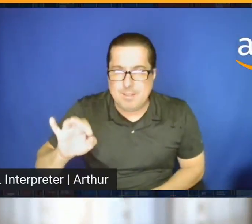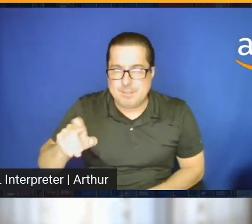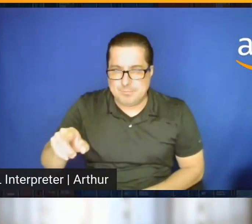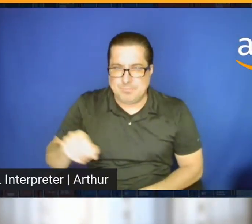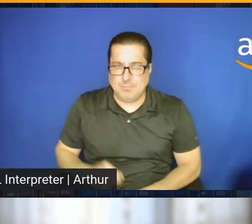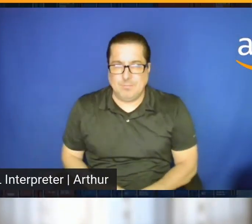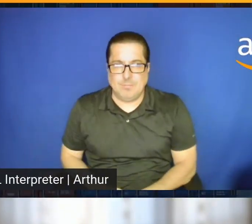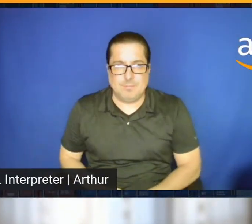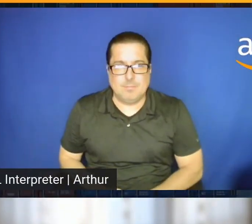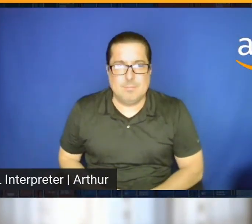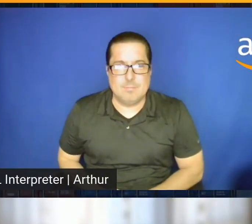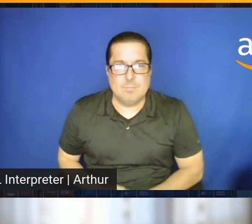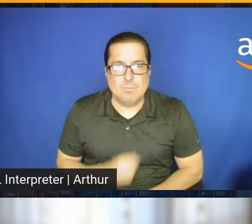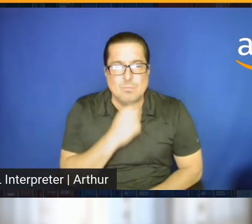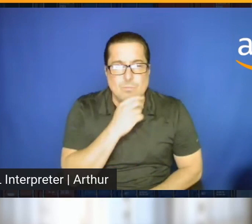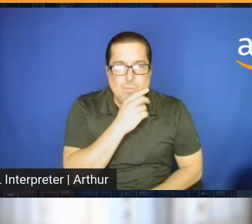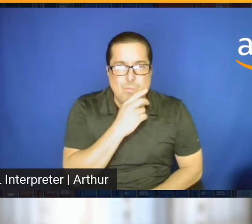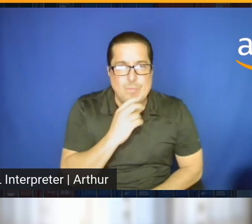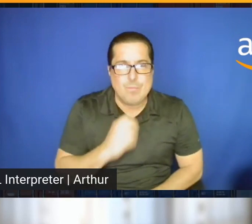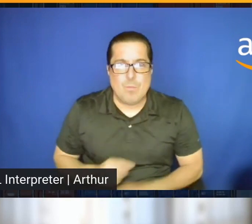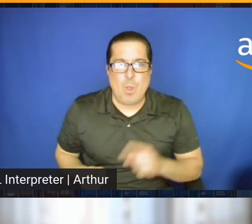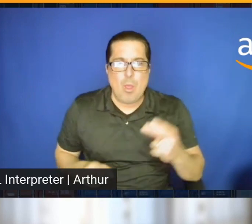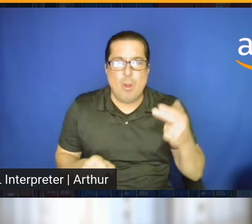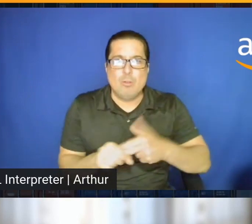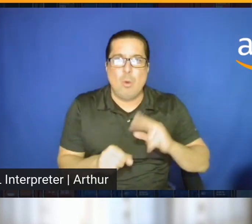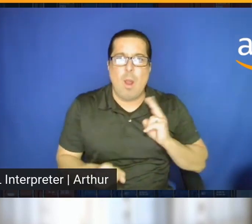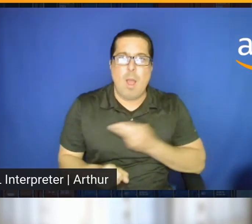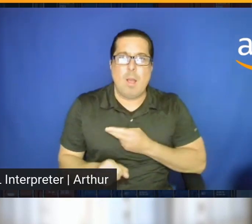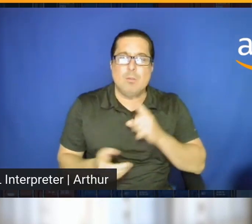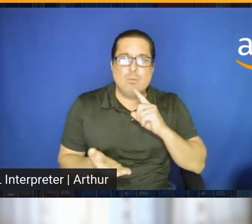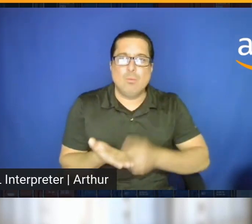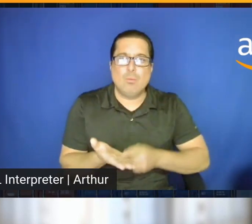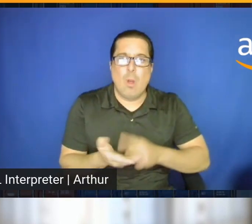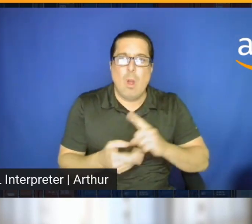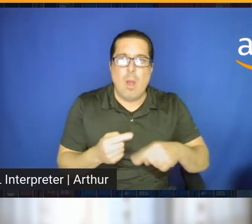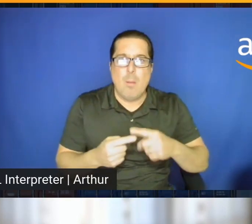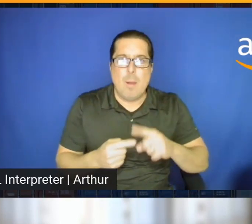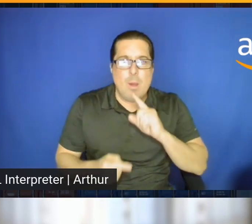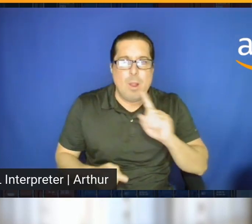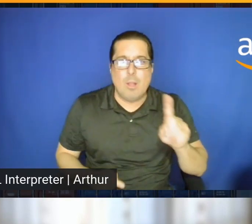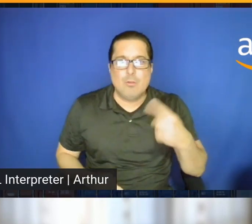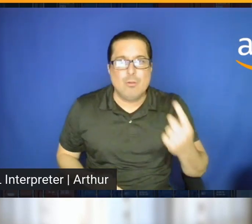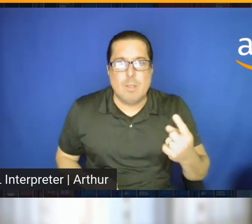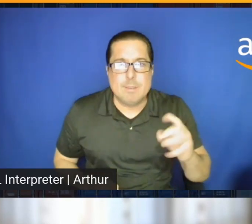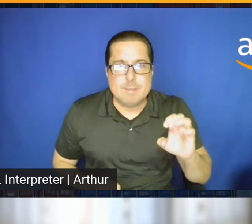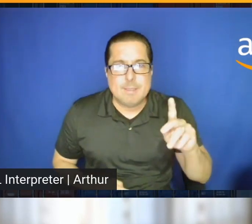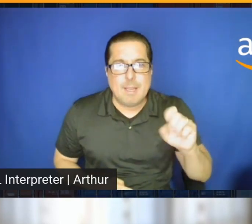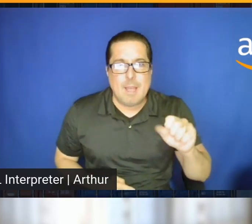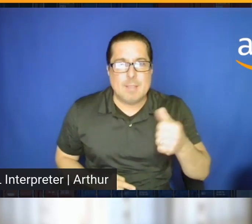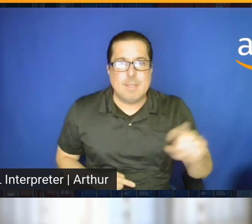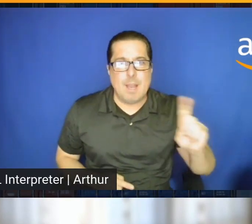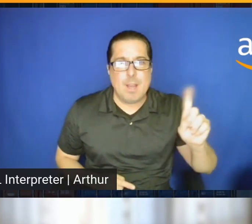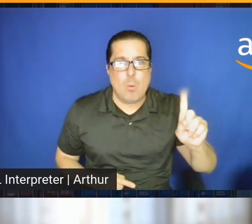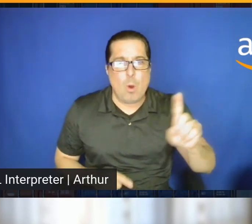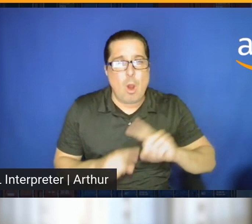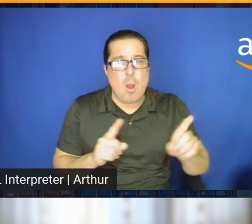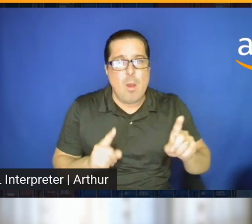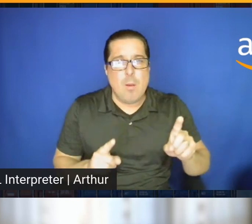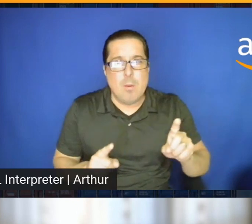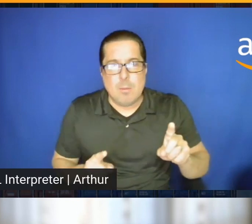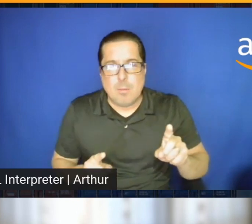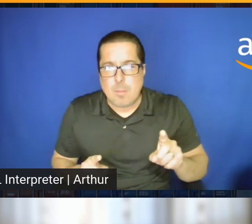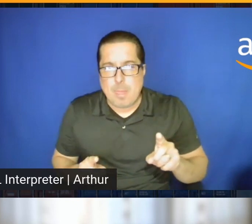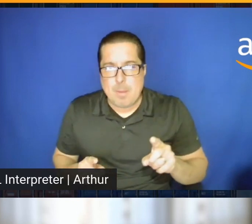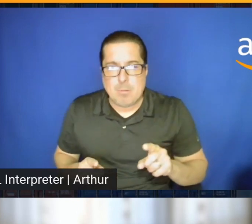Awesome. They are joining us to talk about not just EKS Anywhere, but Cilium and